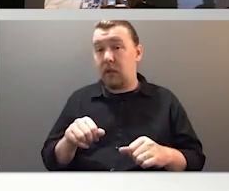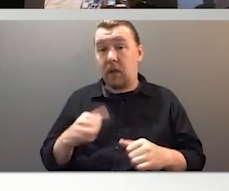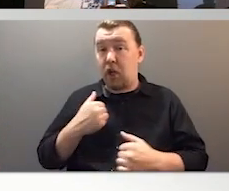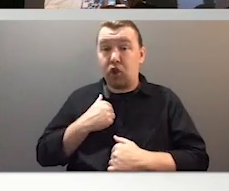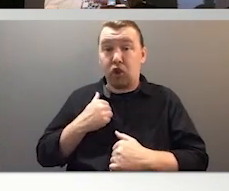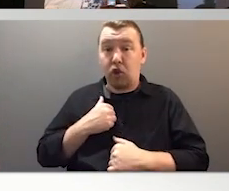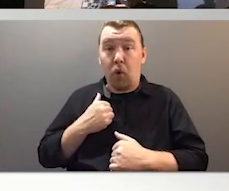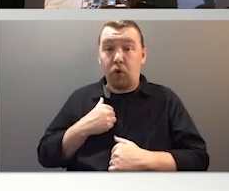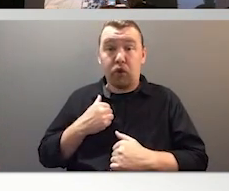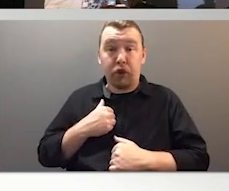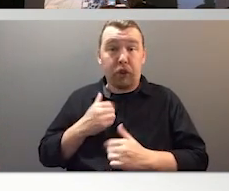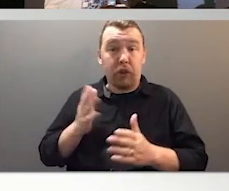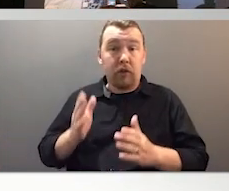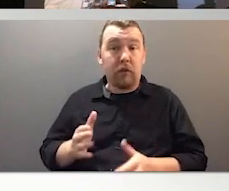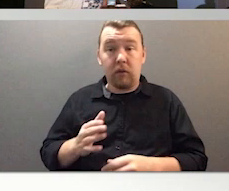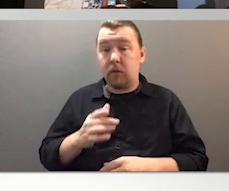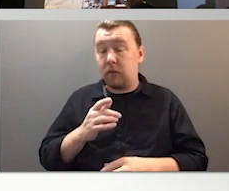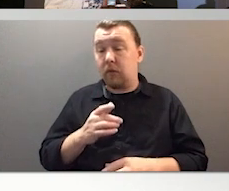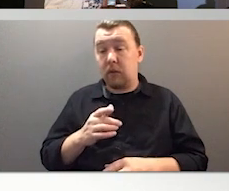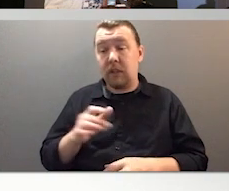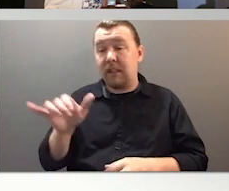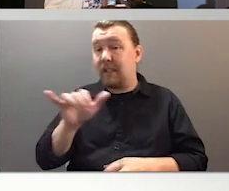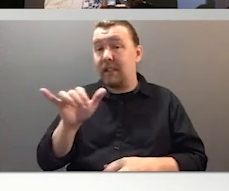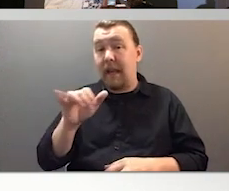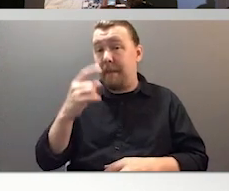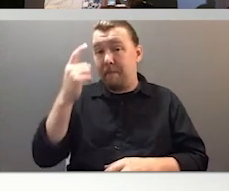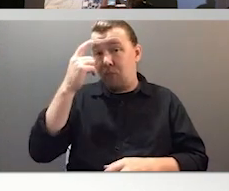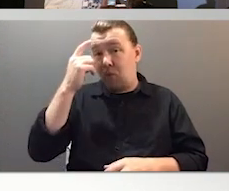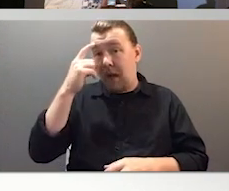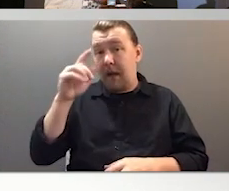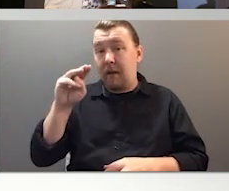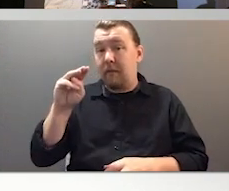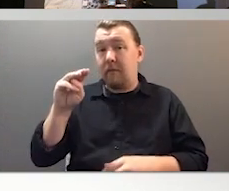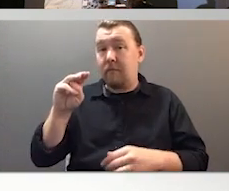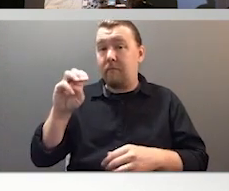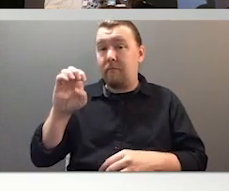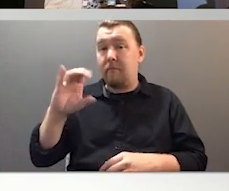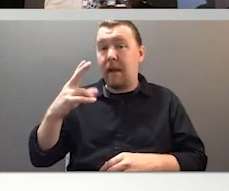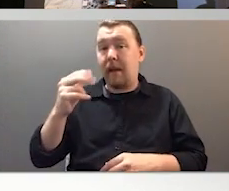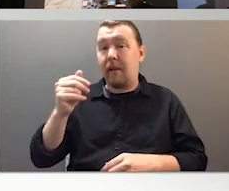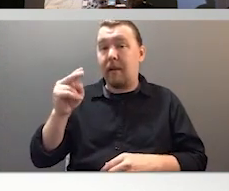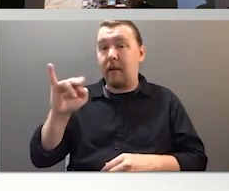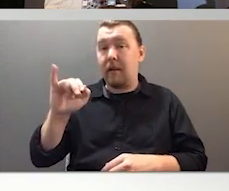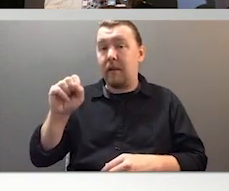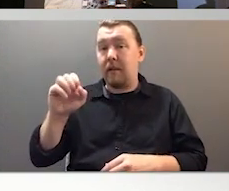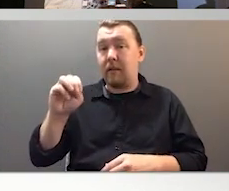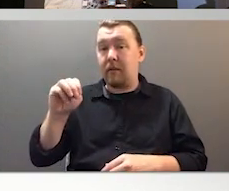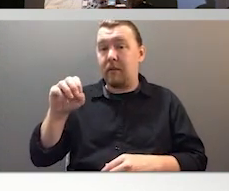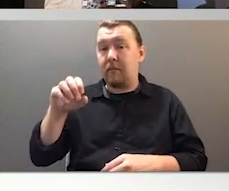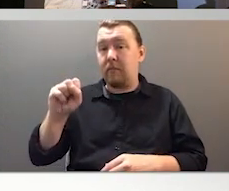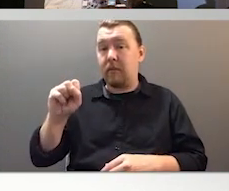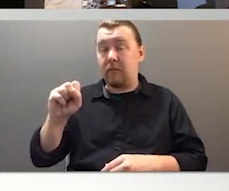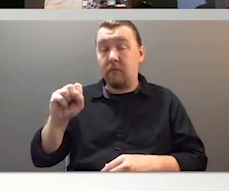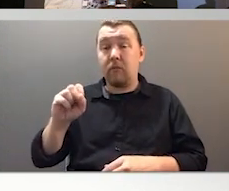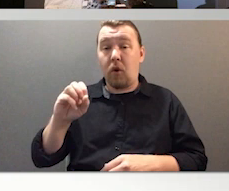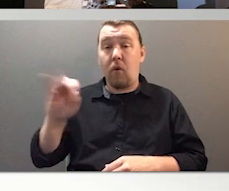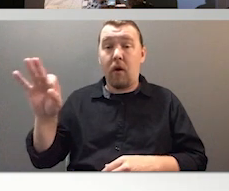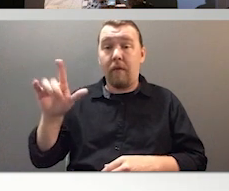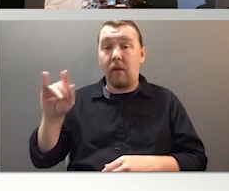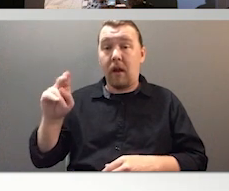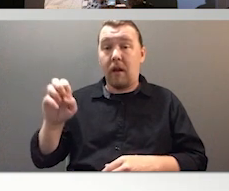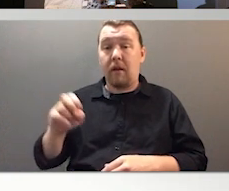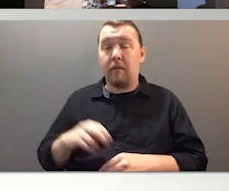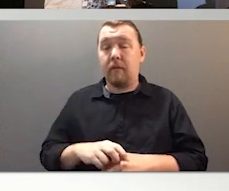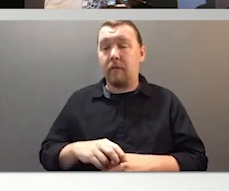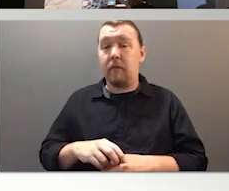The same brain mechanisms go off. So the limbic system that's in control of that fight or flight,